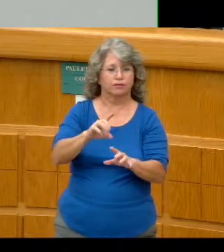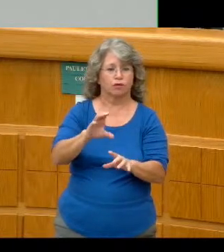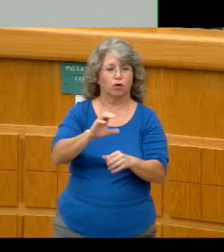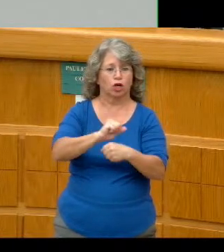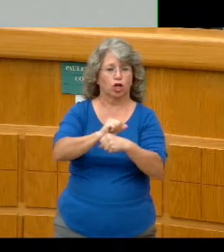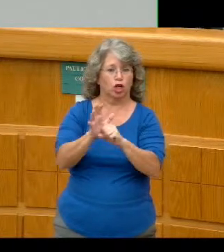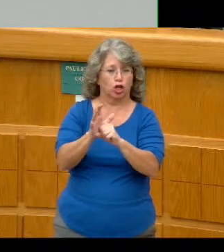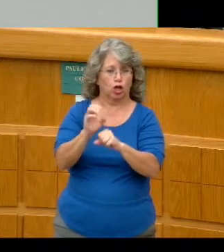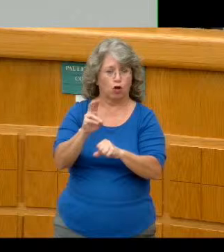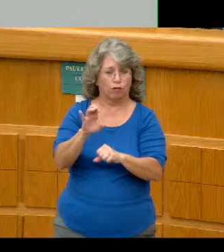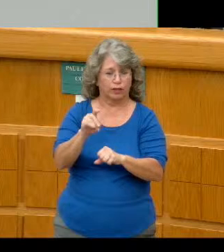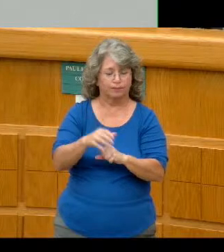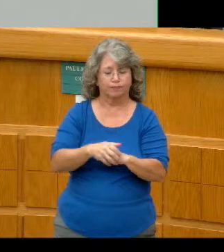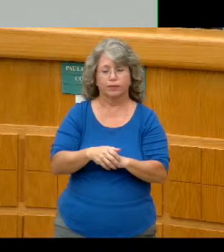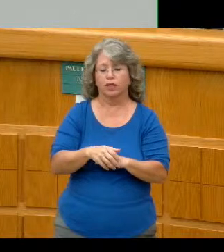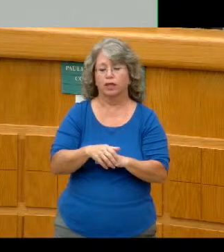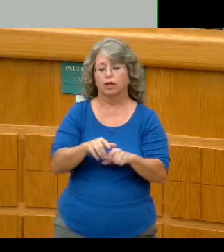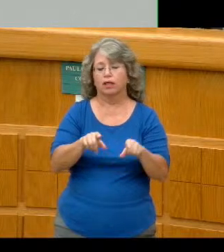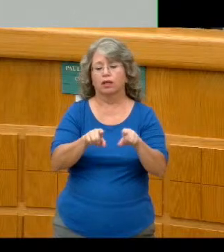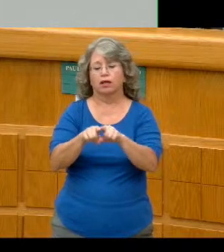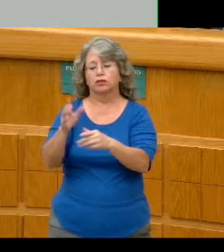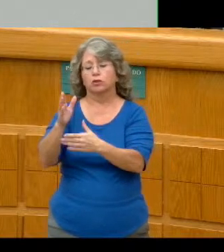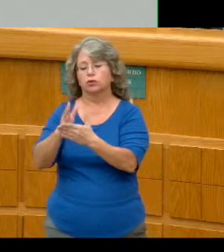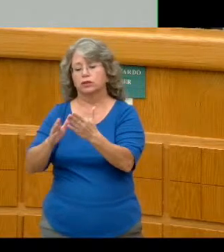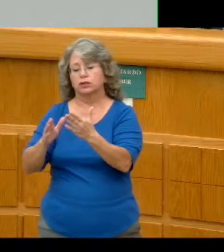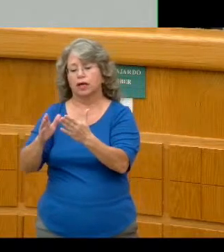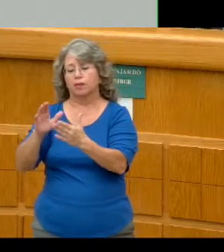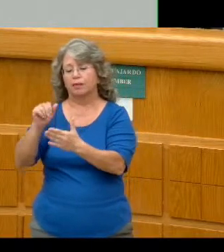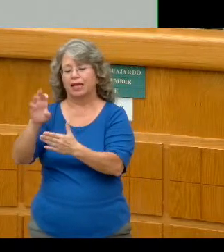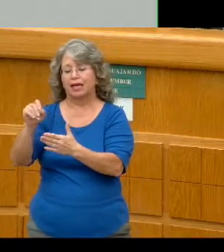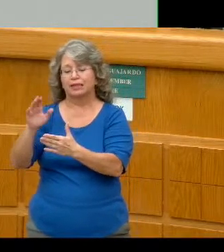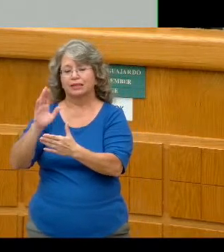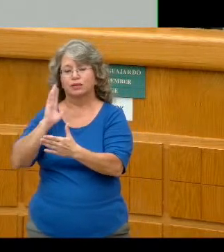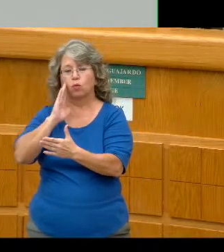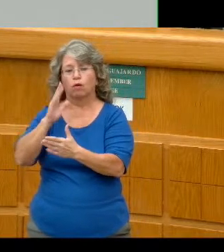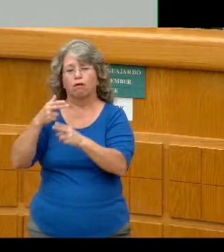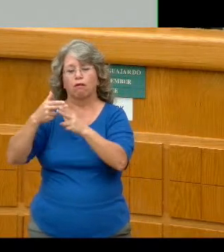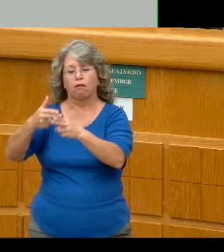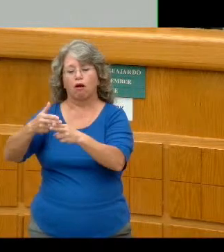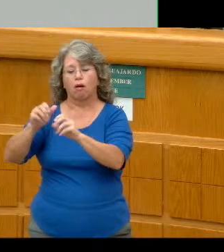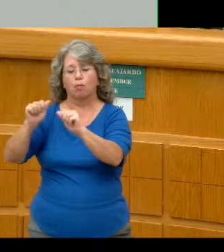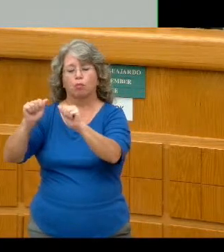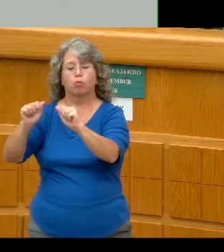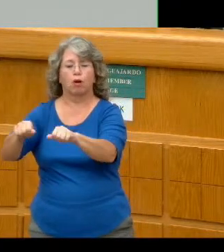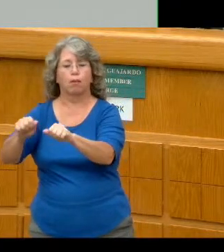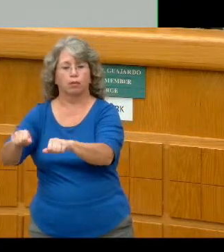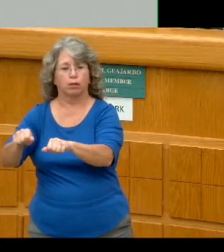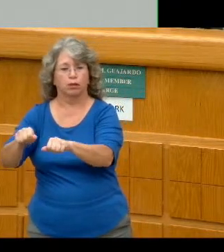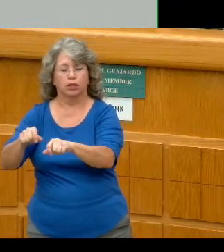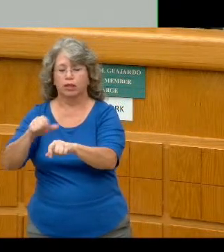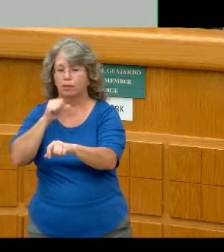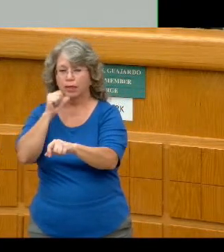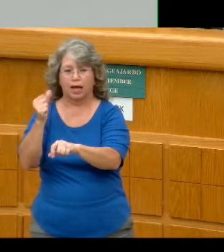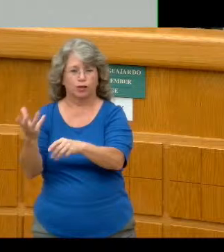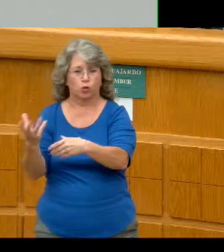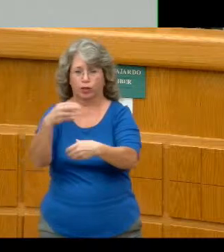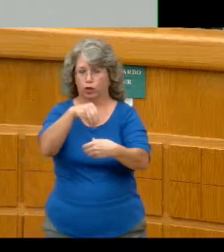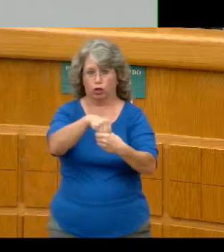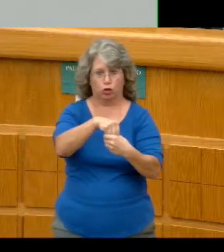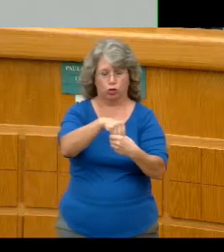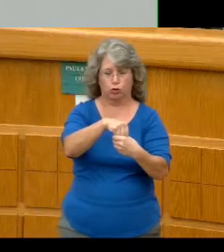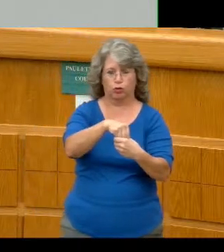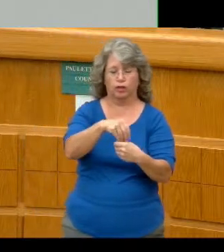also probable cases that we're not including because the rest of Texas has been instructed to only share confirmed cases